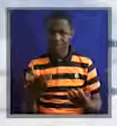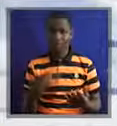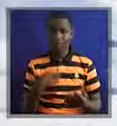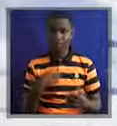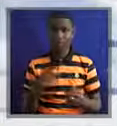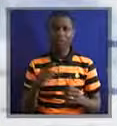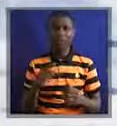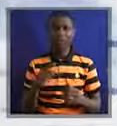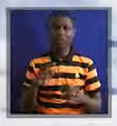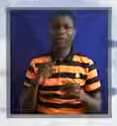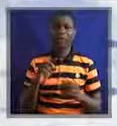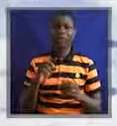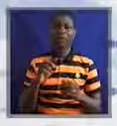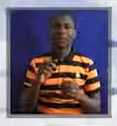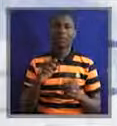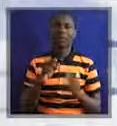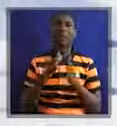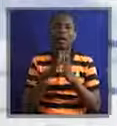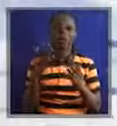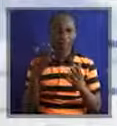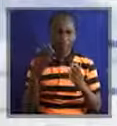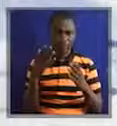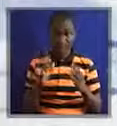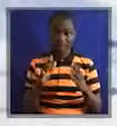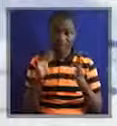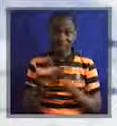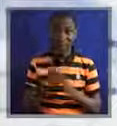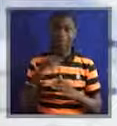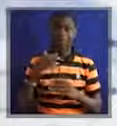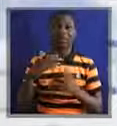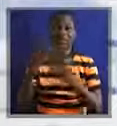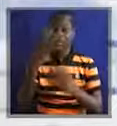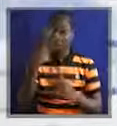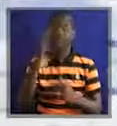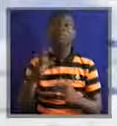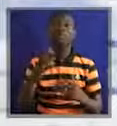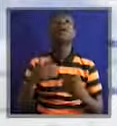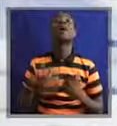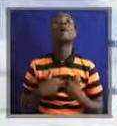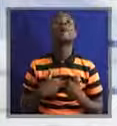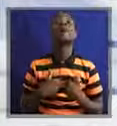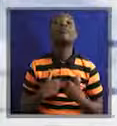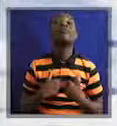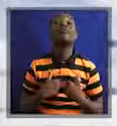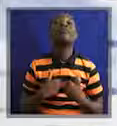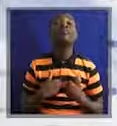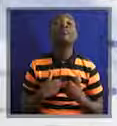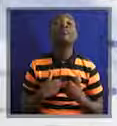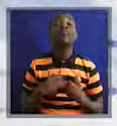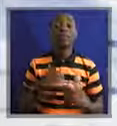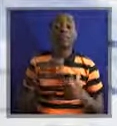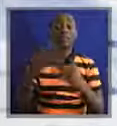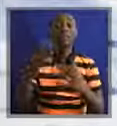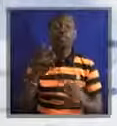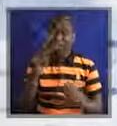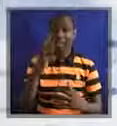say ye wo bibi o ho no mo. Is there anything like generational curse or generational